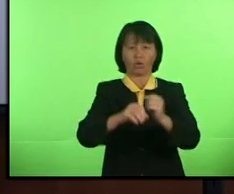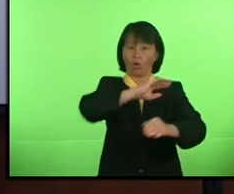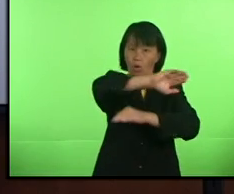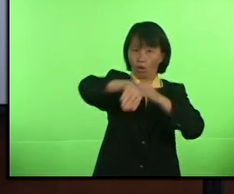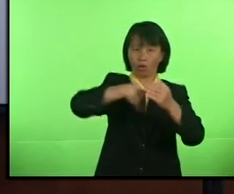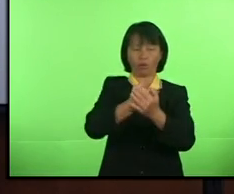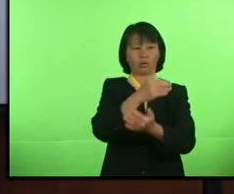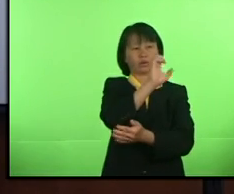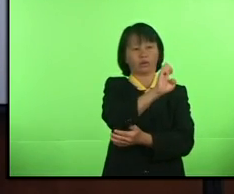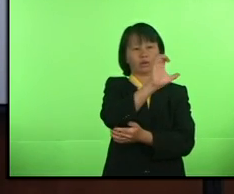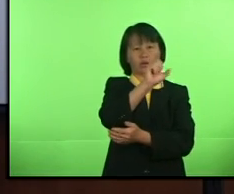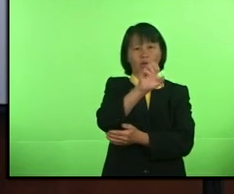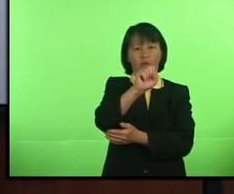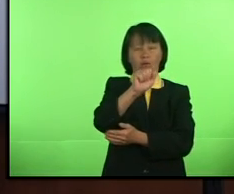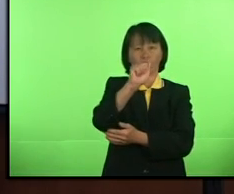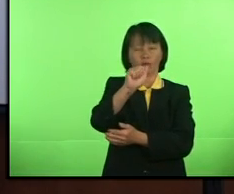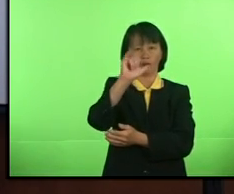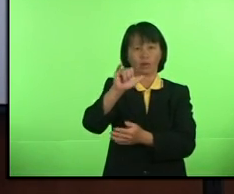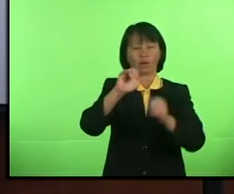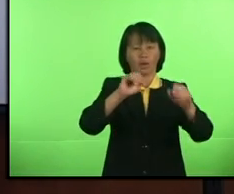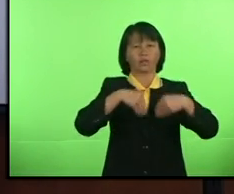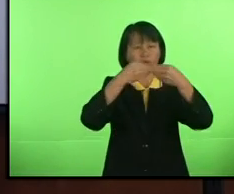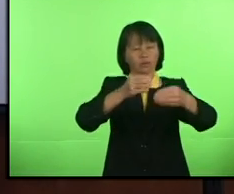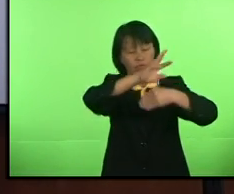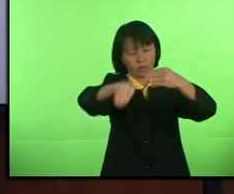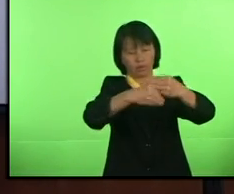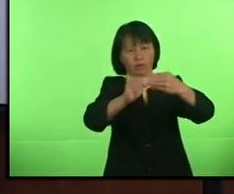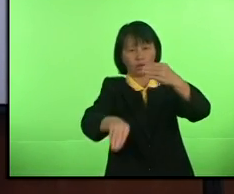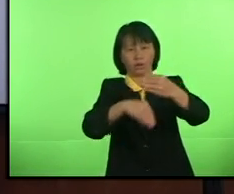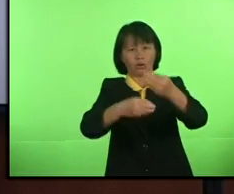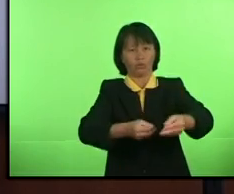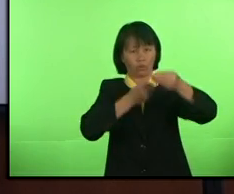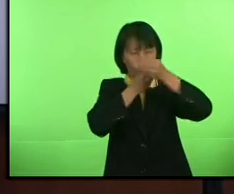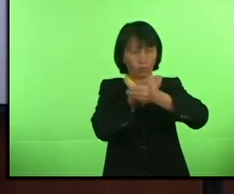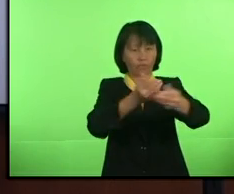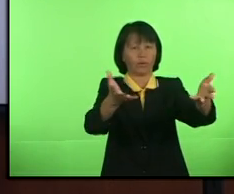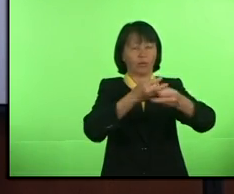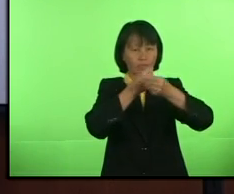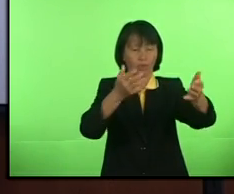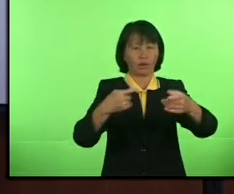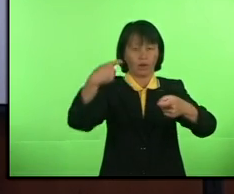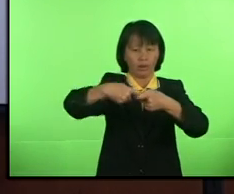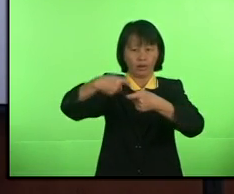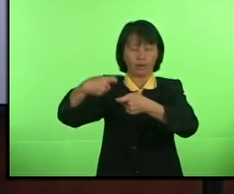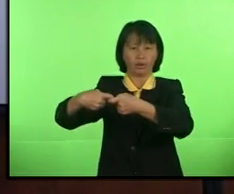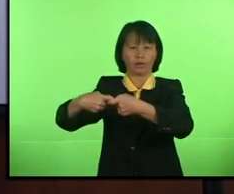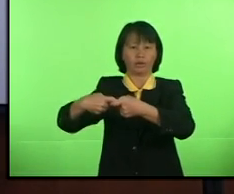by summarizing or giving additional information related to the process before